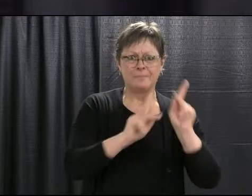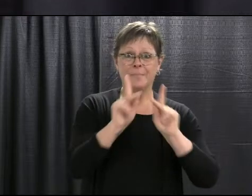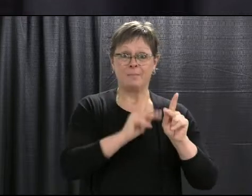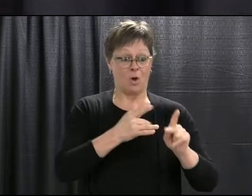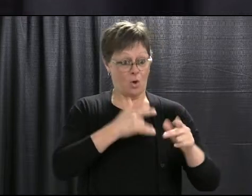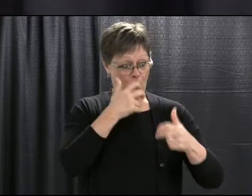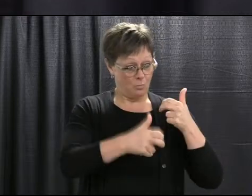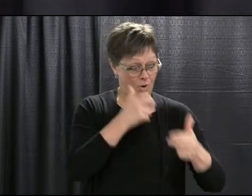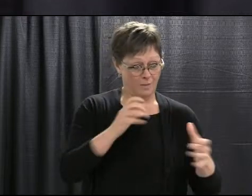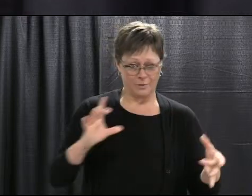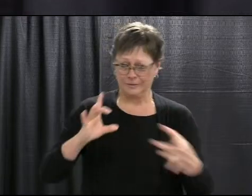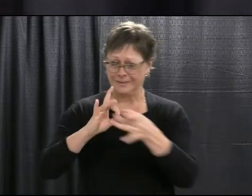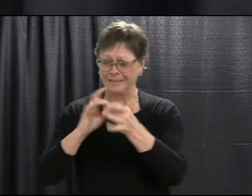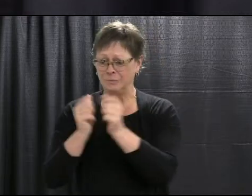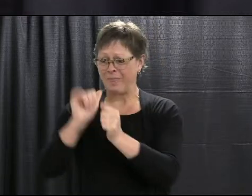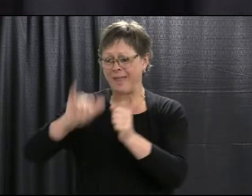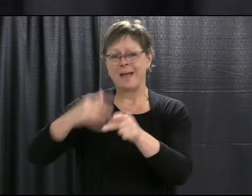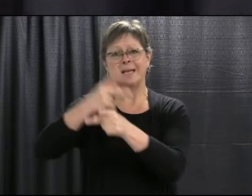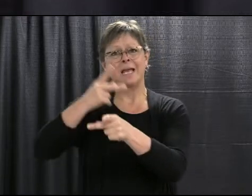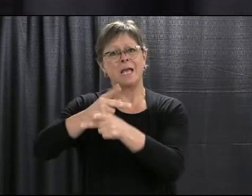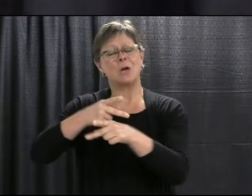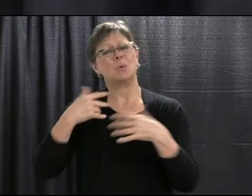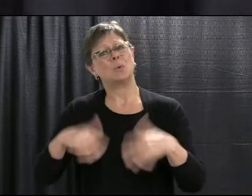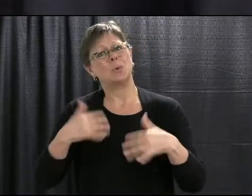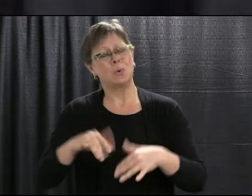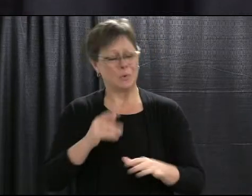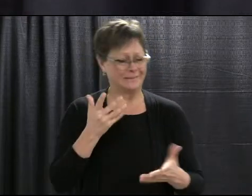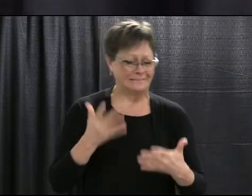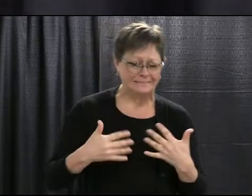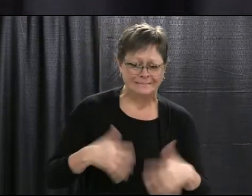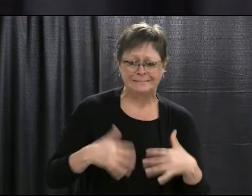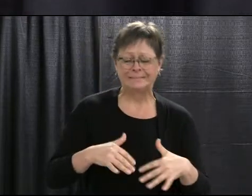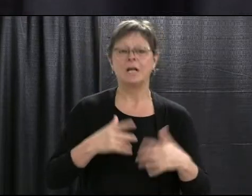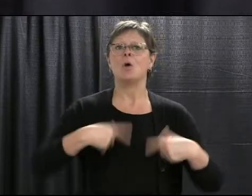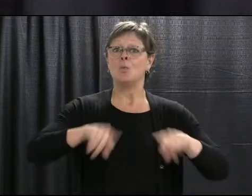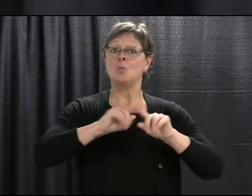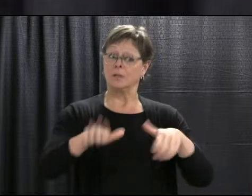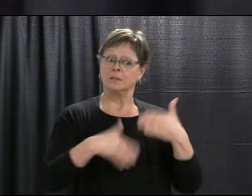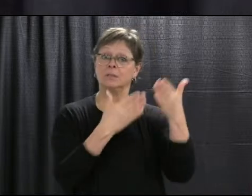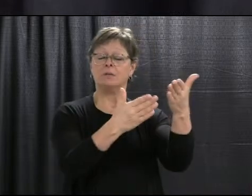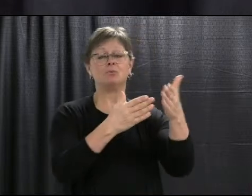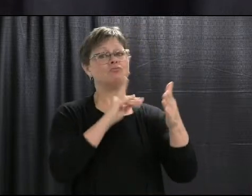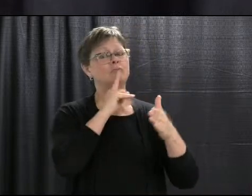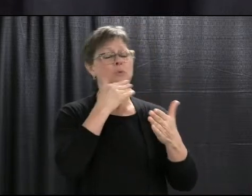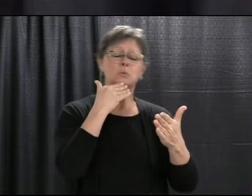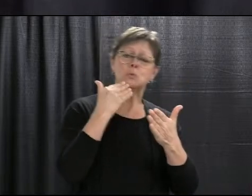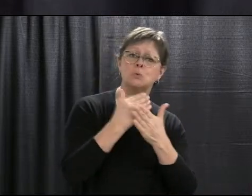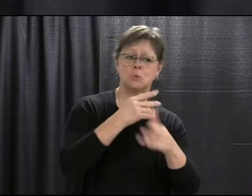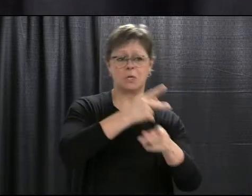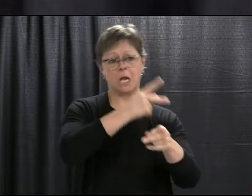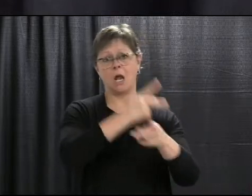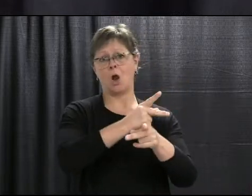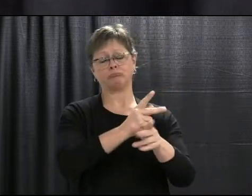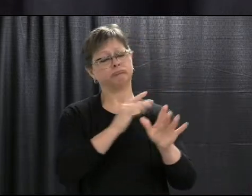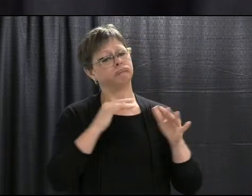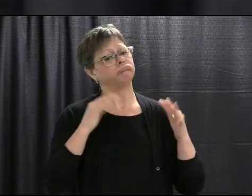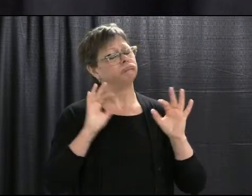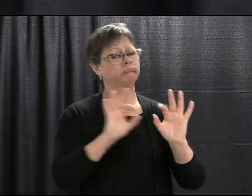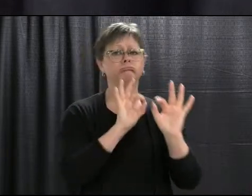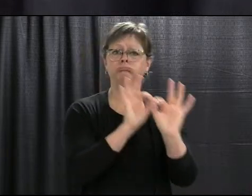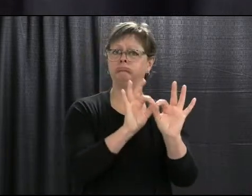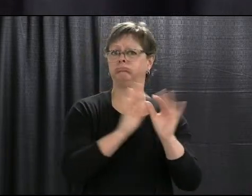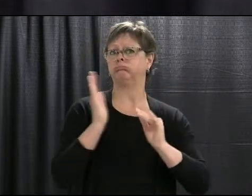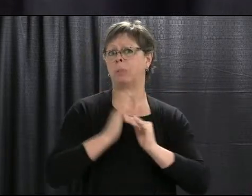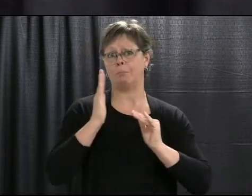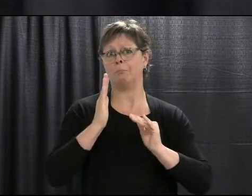deserve and they should have. We do deliver care. We deliver world-class care. And as I drove here today,